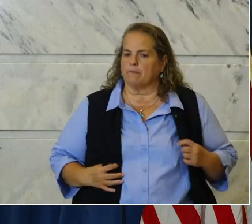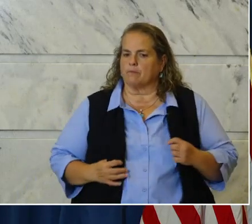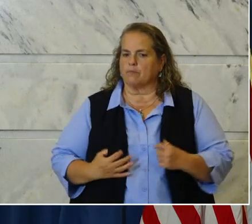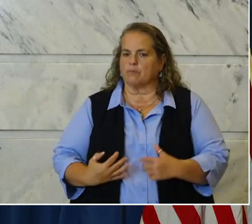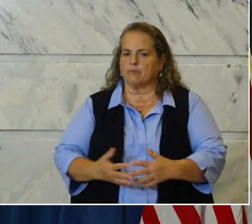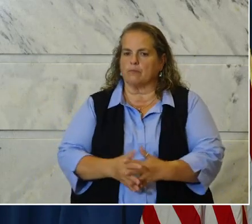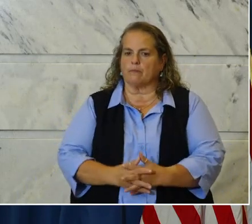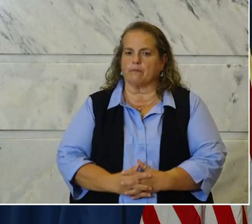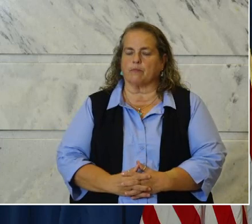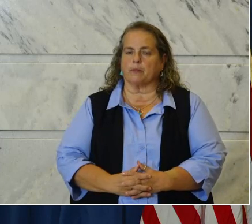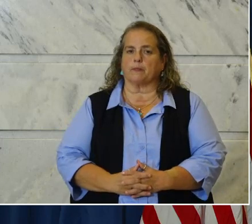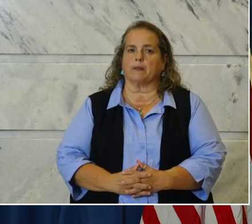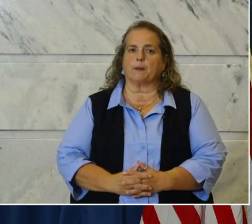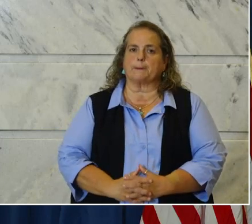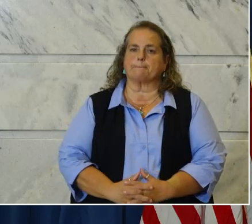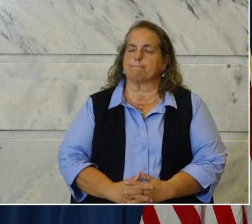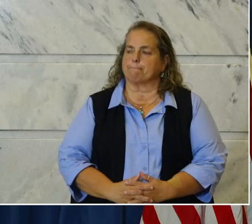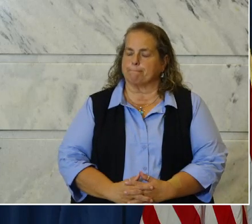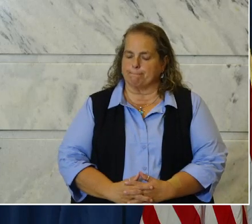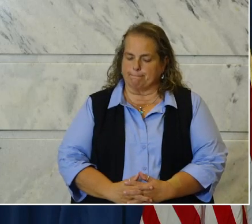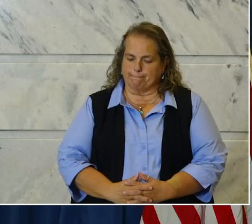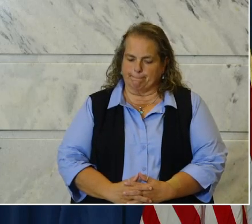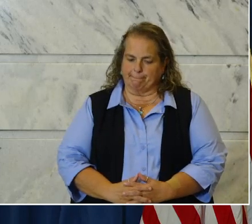to reconsider some of its